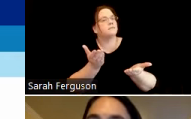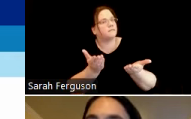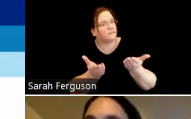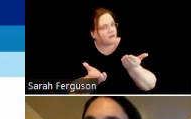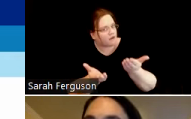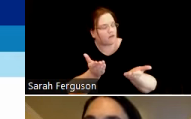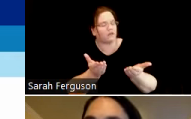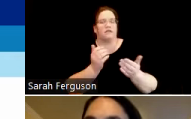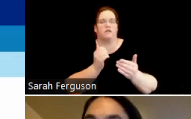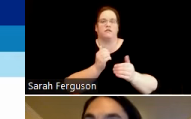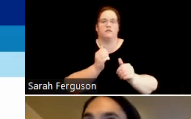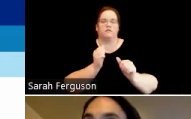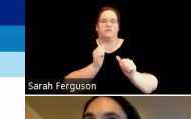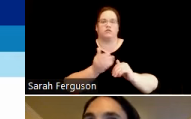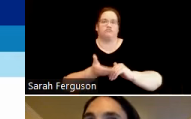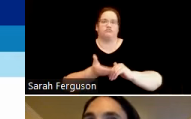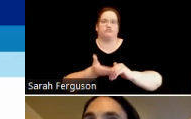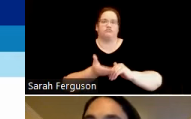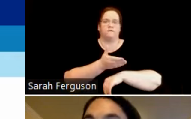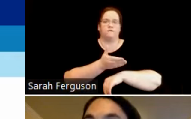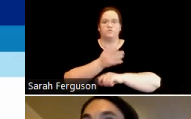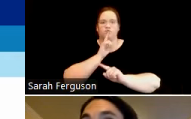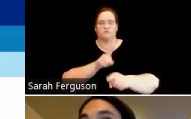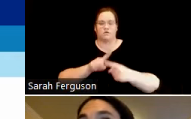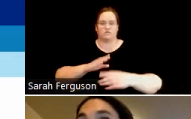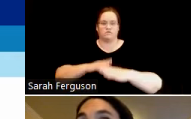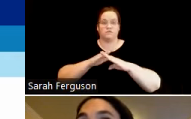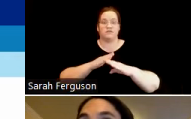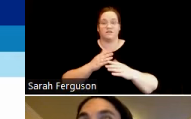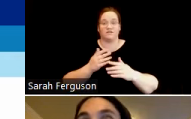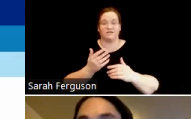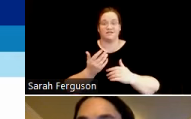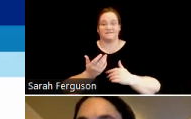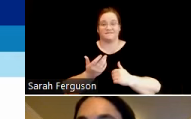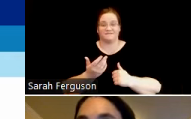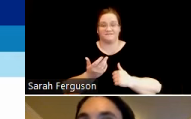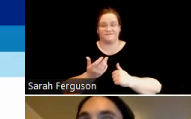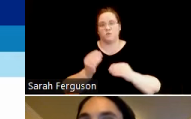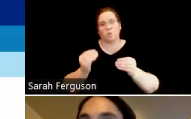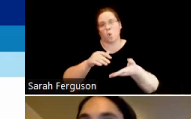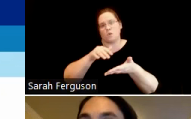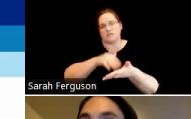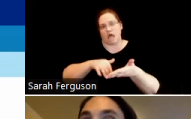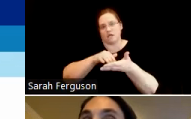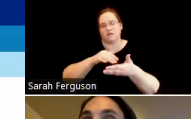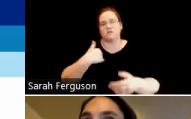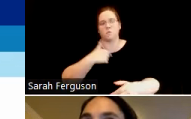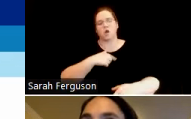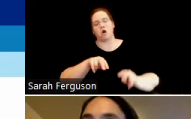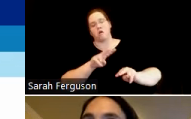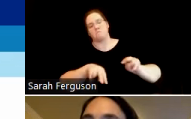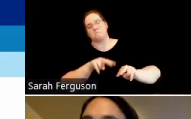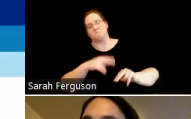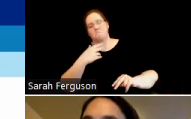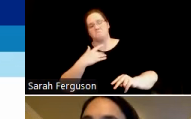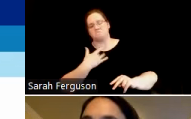immune response to the vaccination. The thing about that statement is that we don't have any studies. We are speculating.